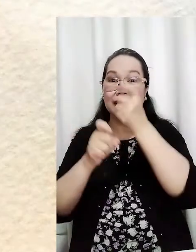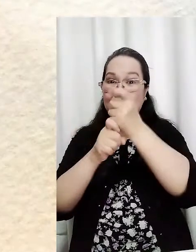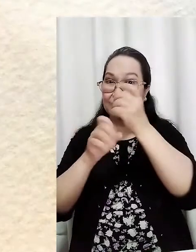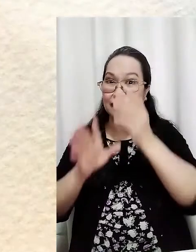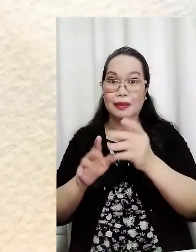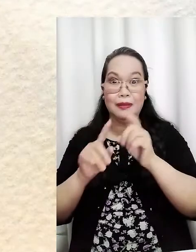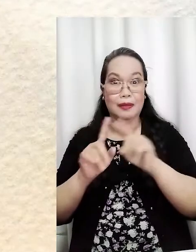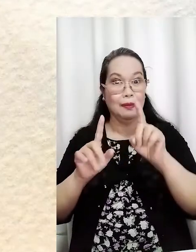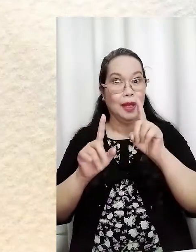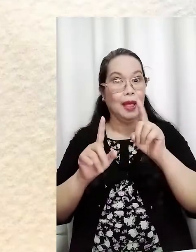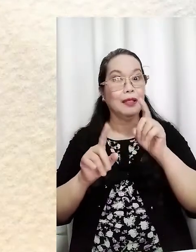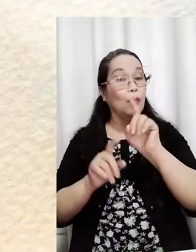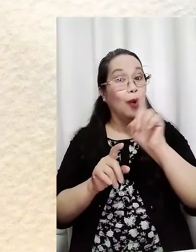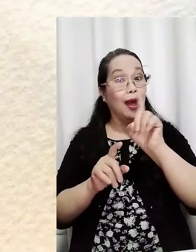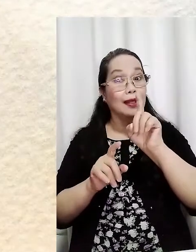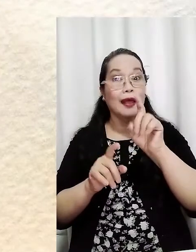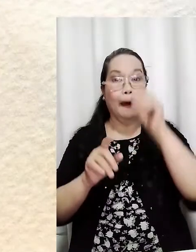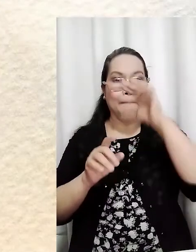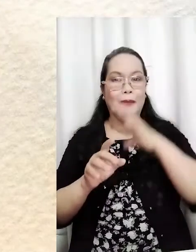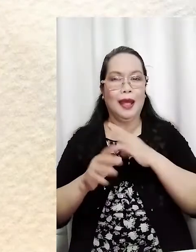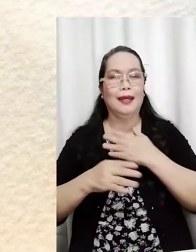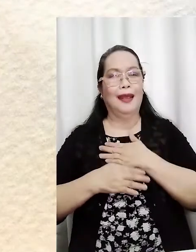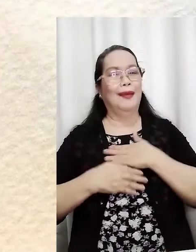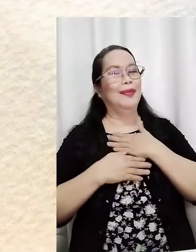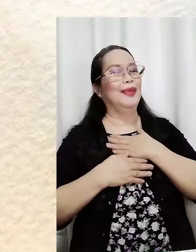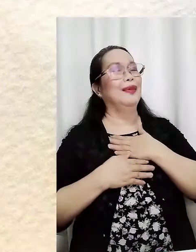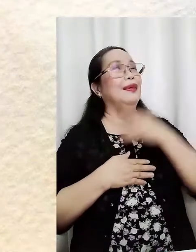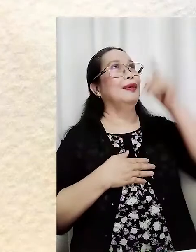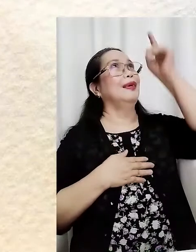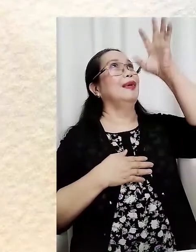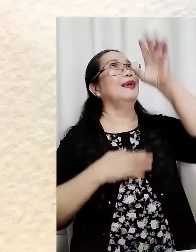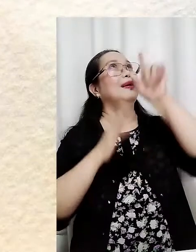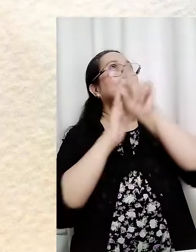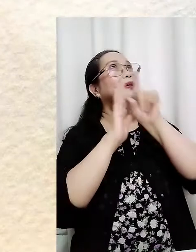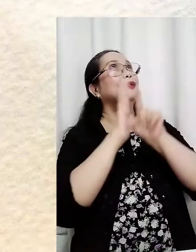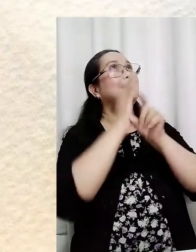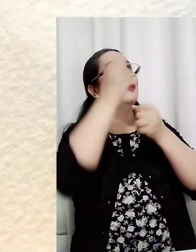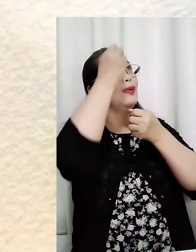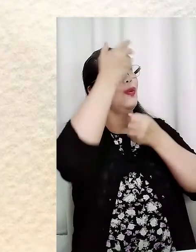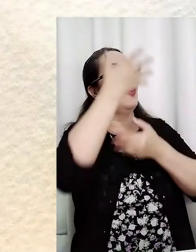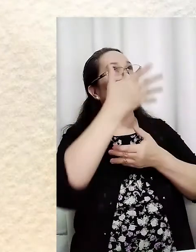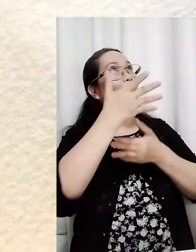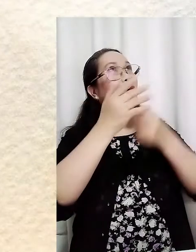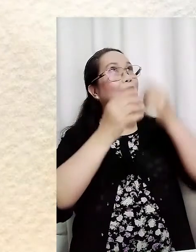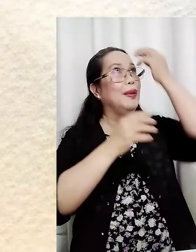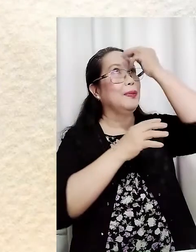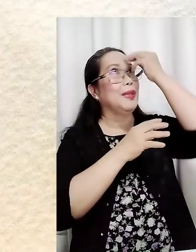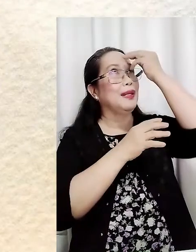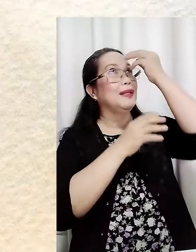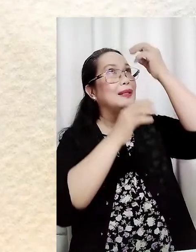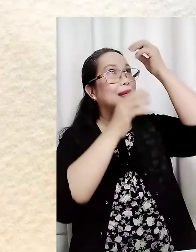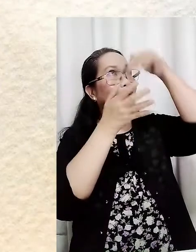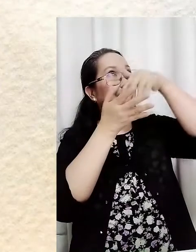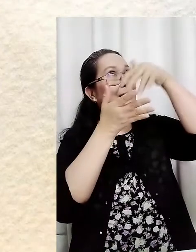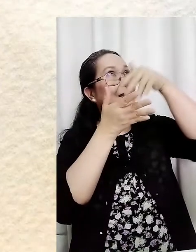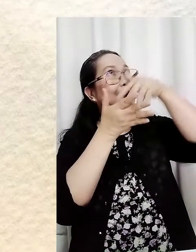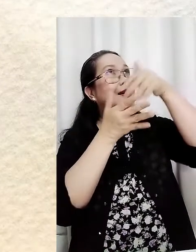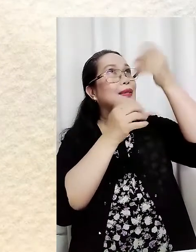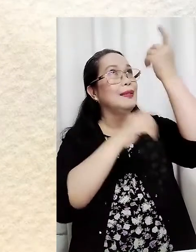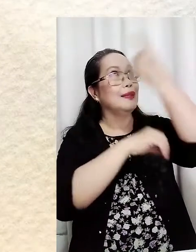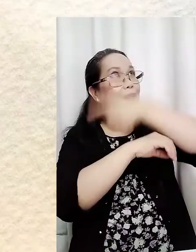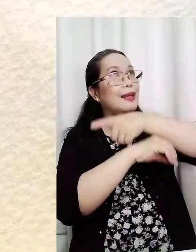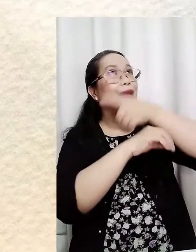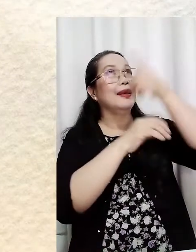is in the law of the Lord, and on his law he meditates day and night. So